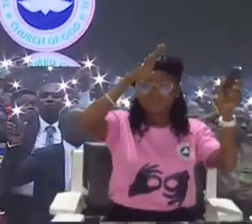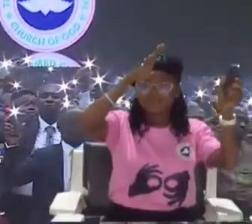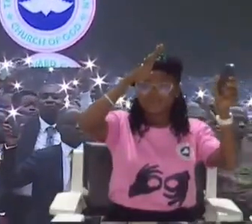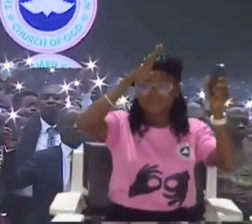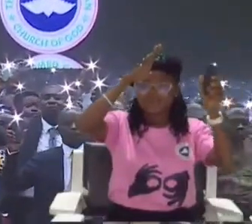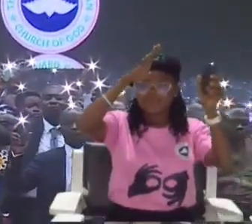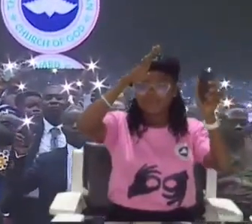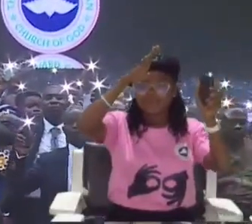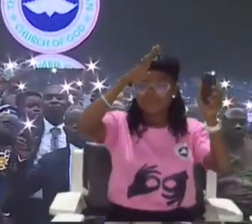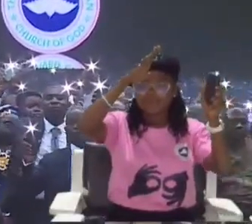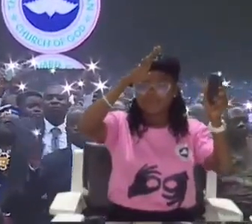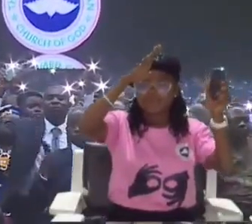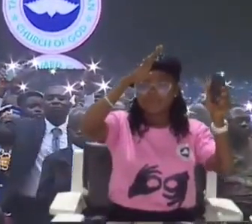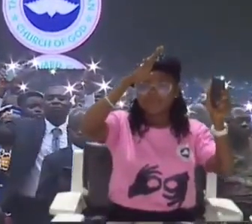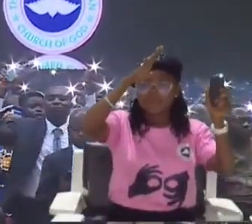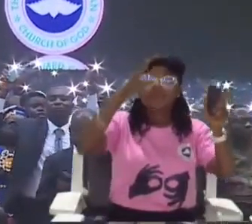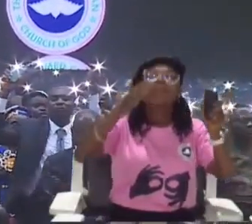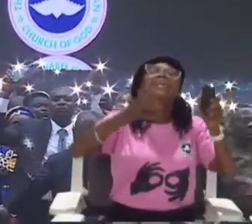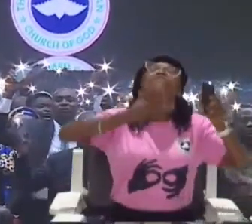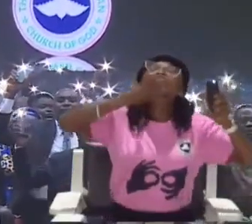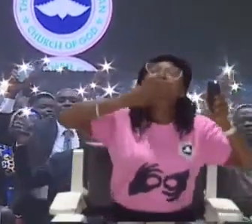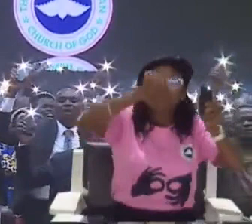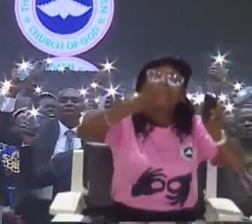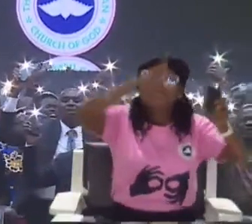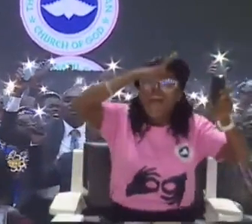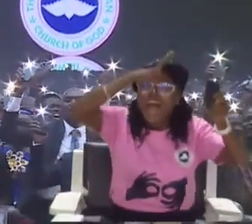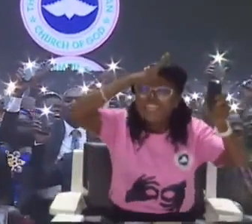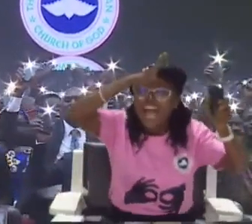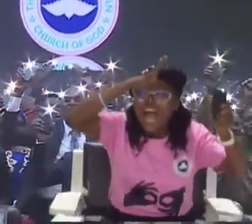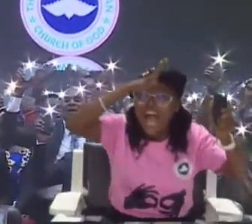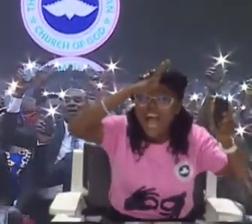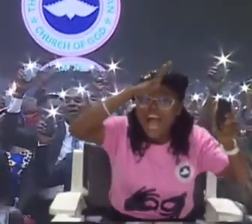I mean, you really, really cry. Father, Baba,